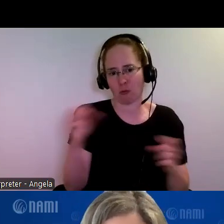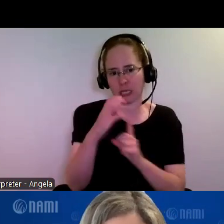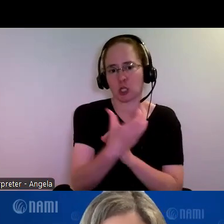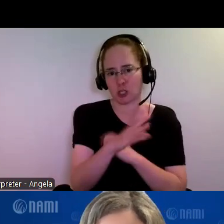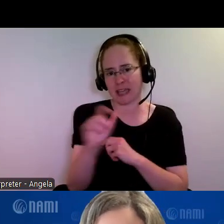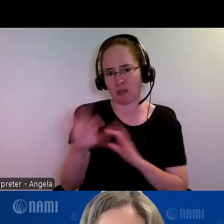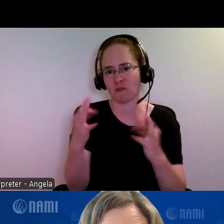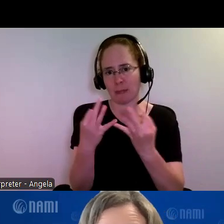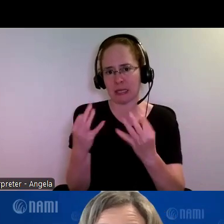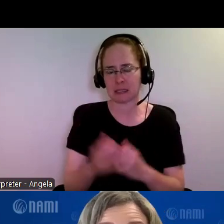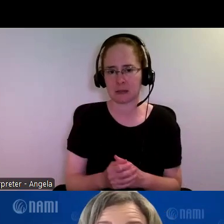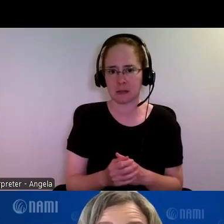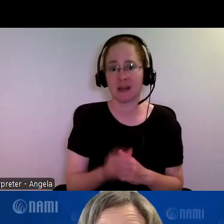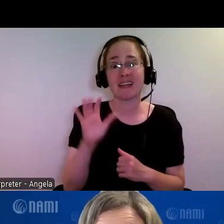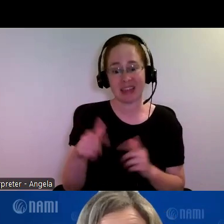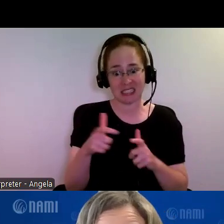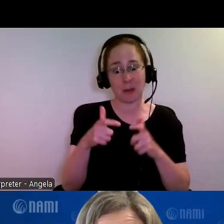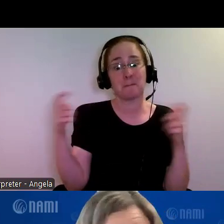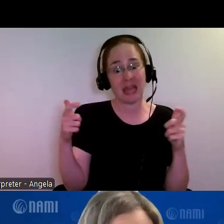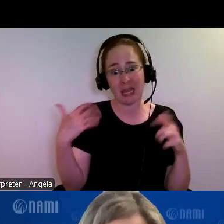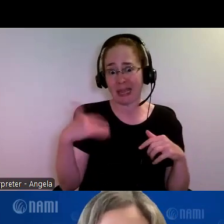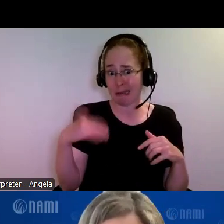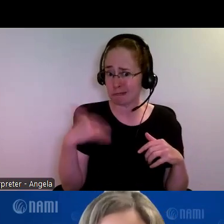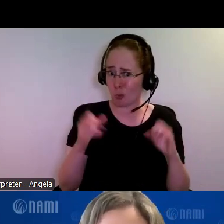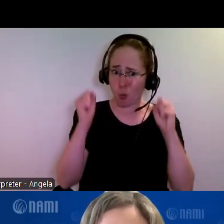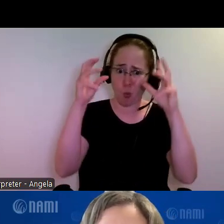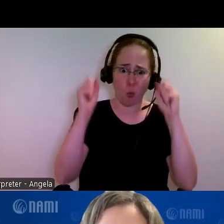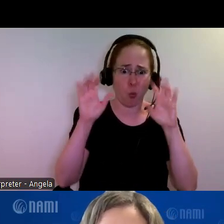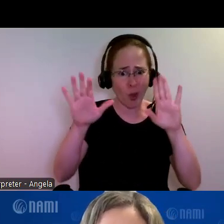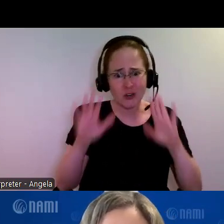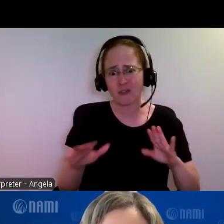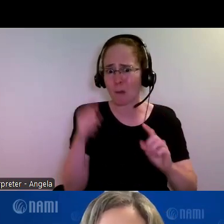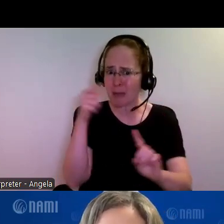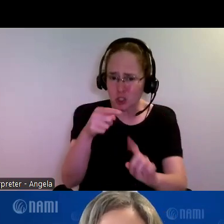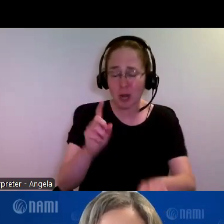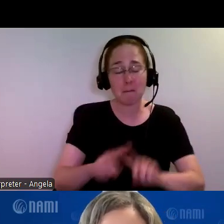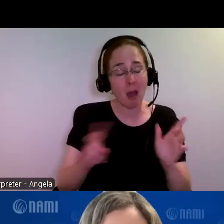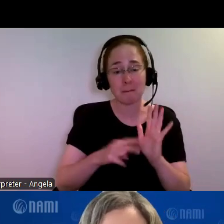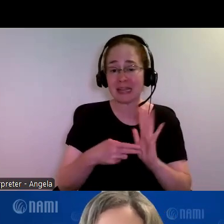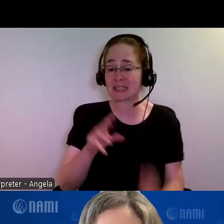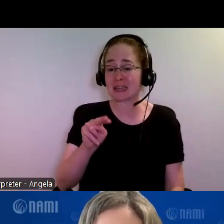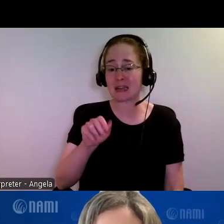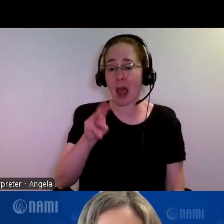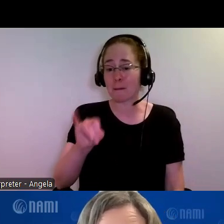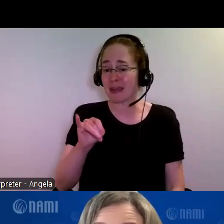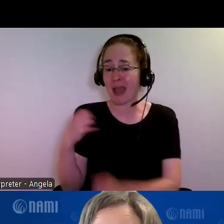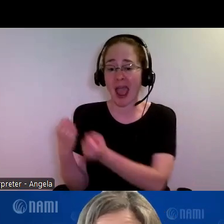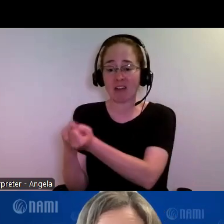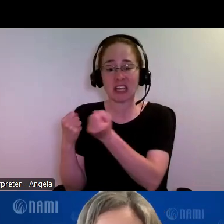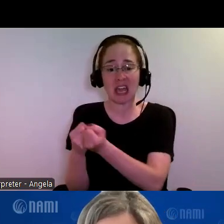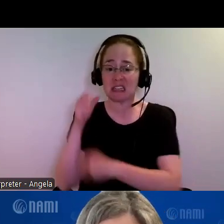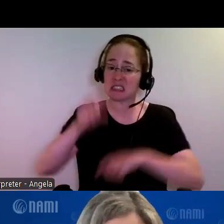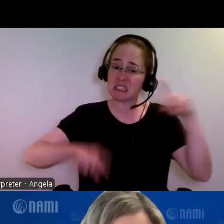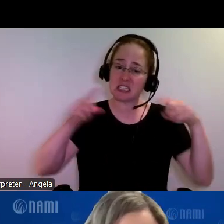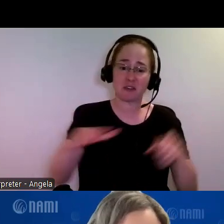and their families. That is a big, audacious, wonderful mission, but it means that NAMI advocates in a lot of